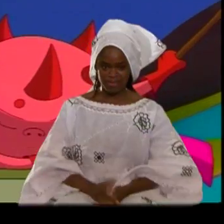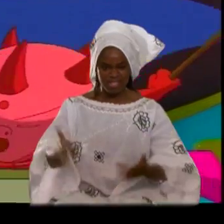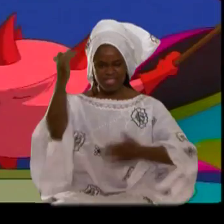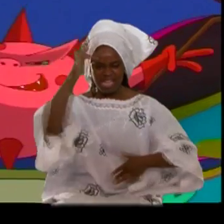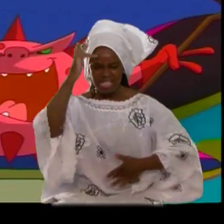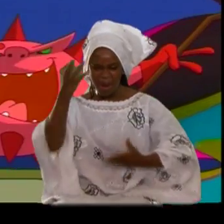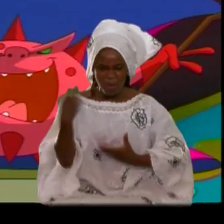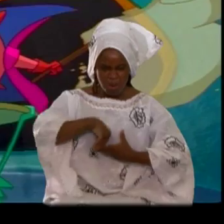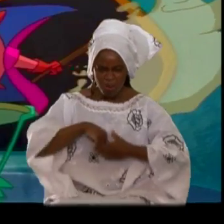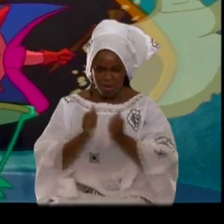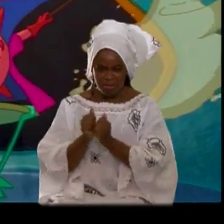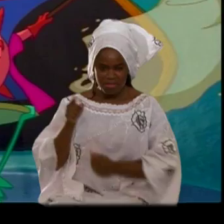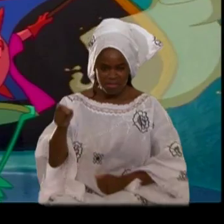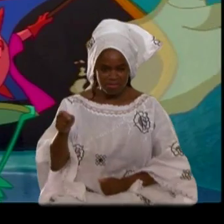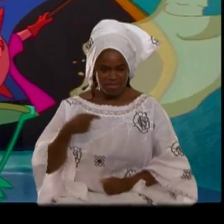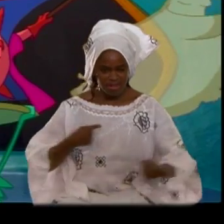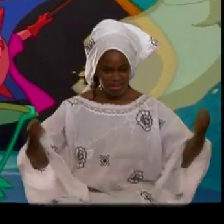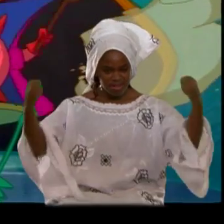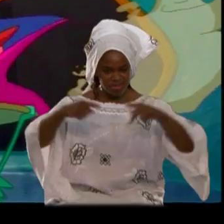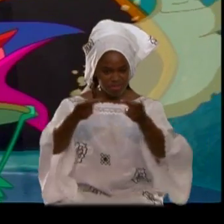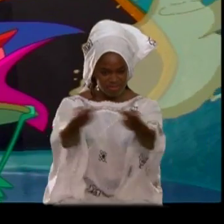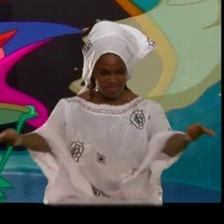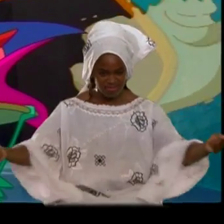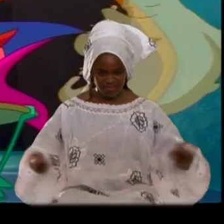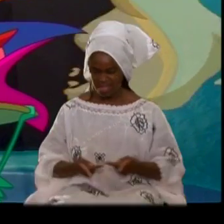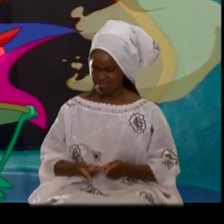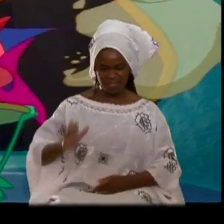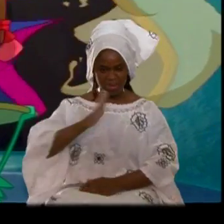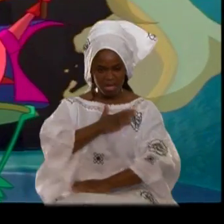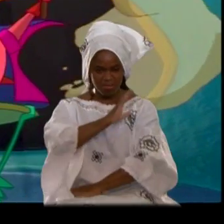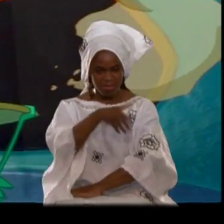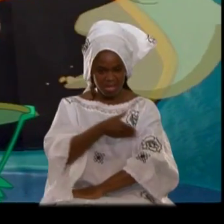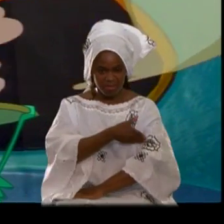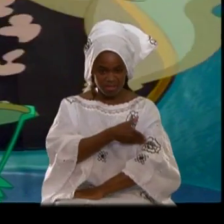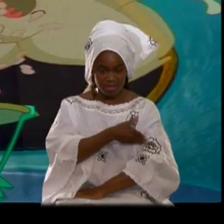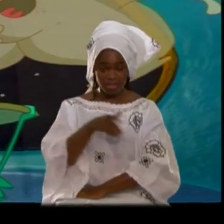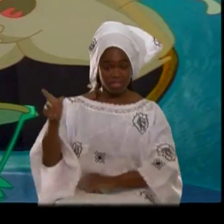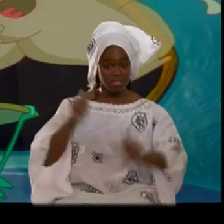Disease be with you. I have come to place at your disposal my power.